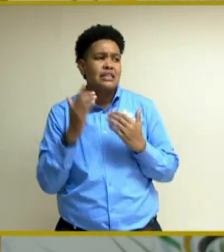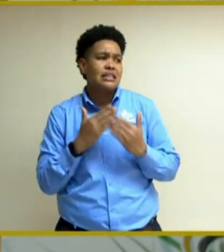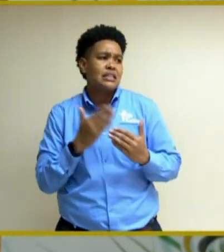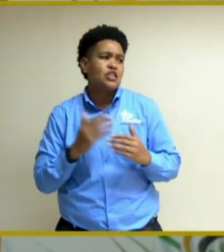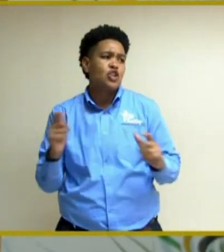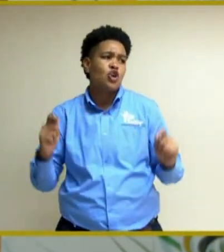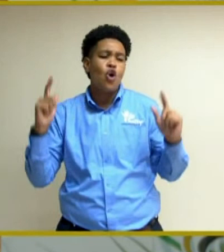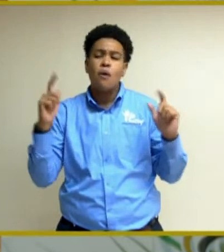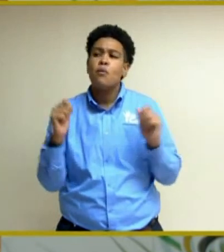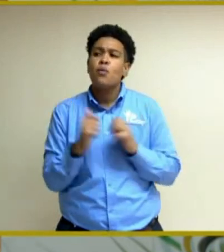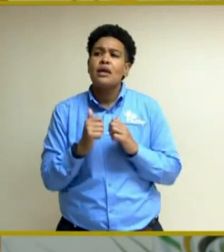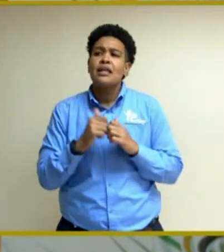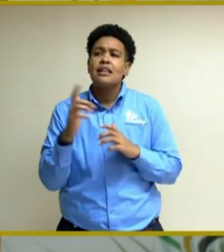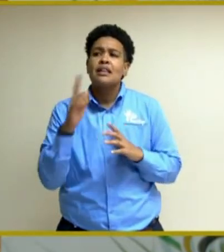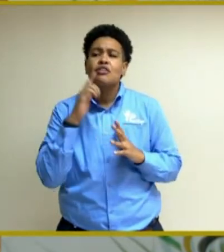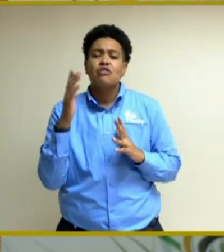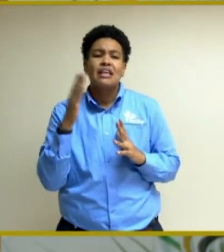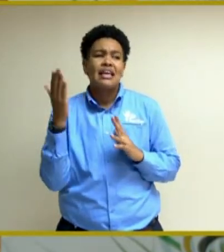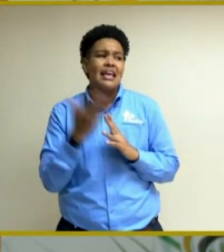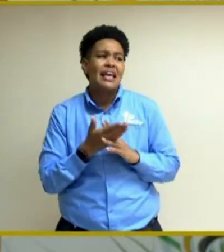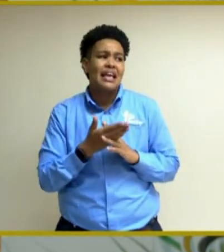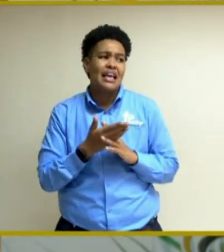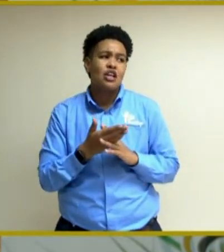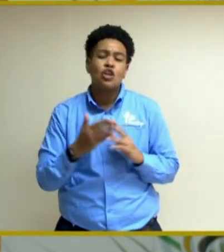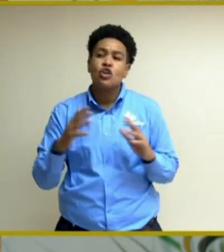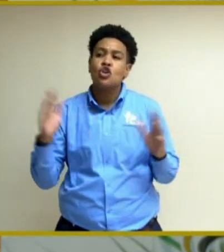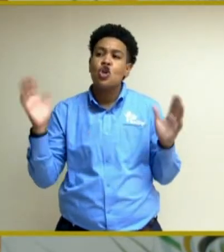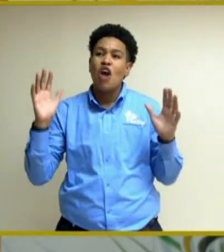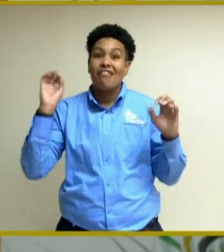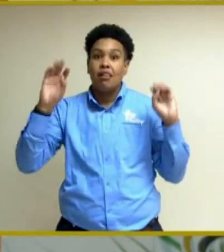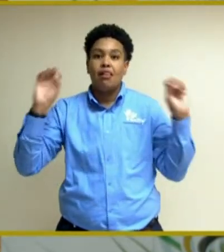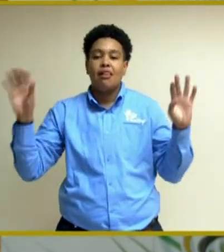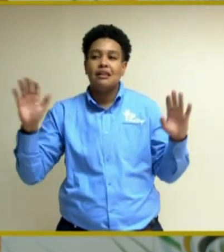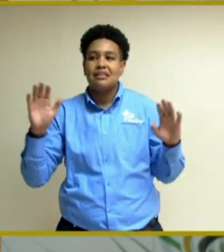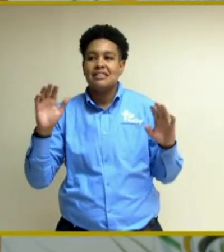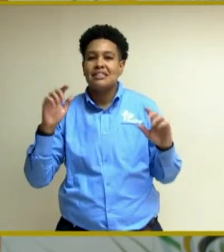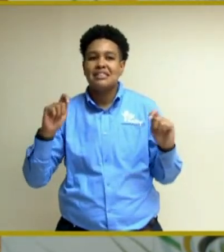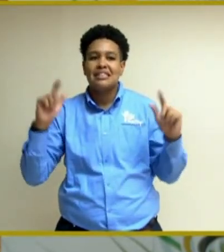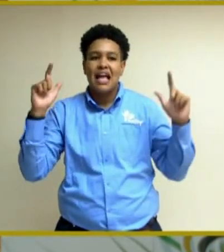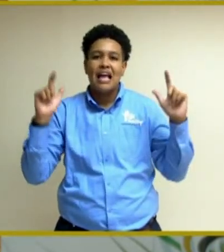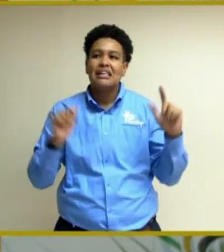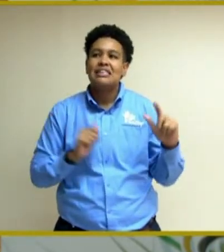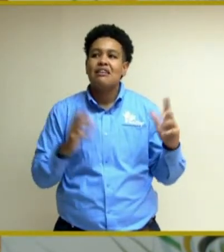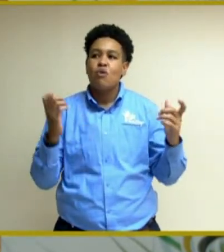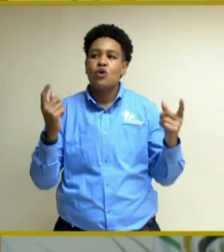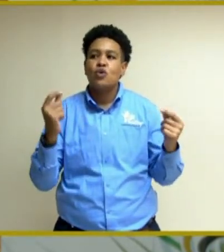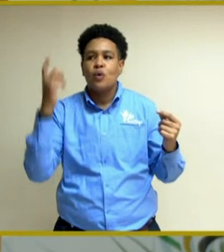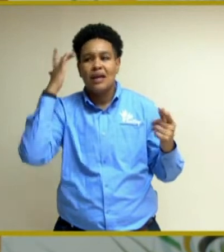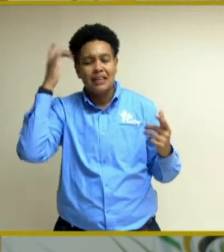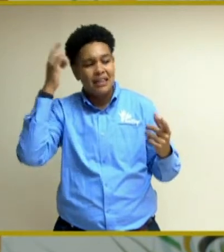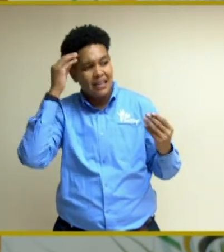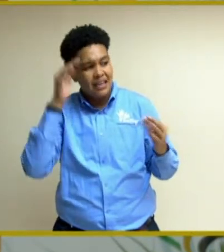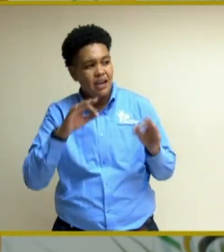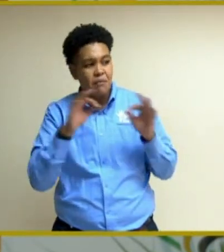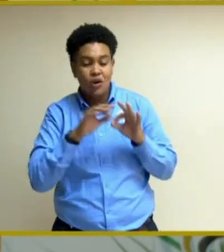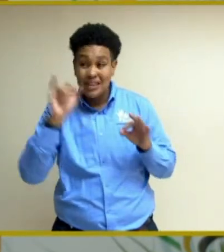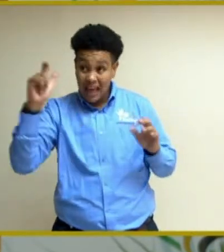The one with the interventions, the crowded slide. And I want to do this because I think it's important. That